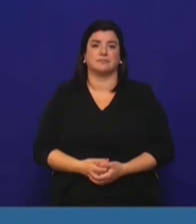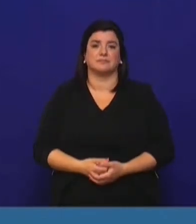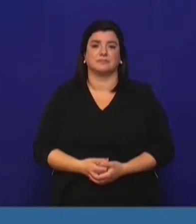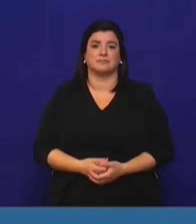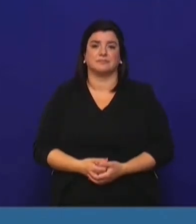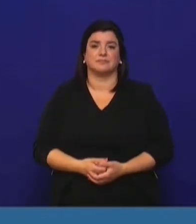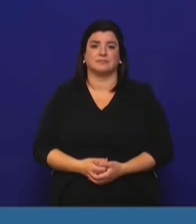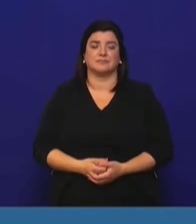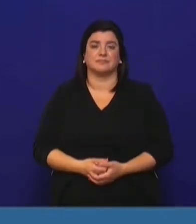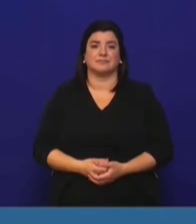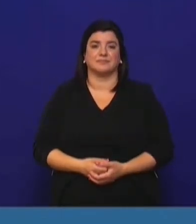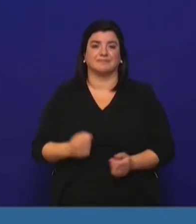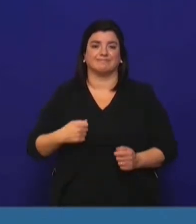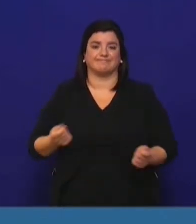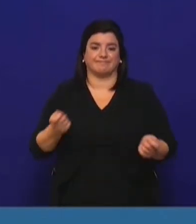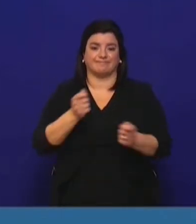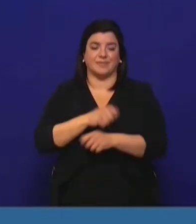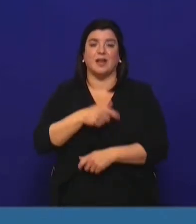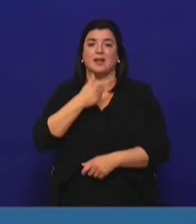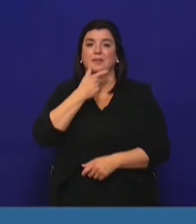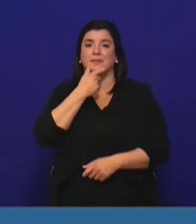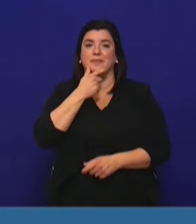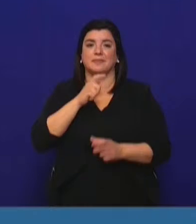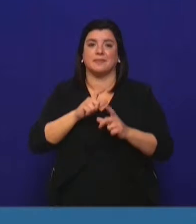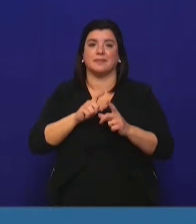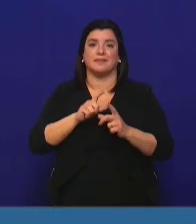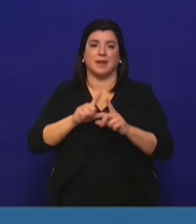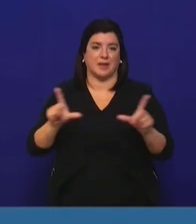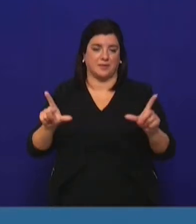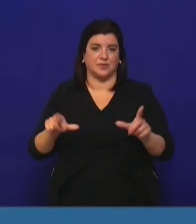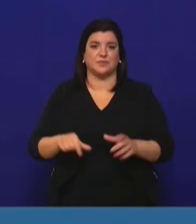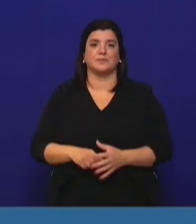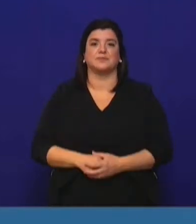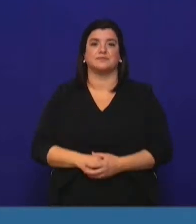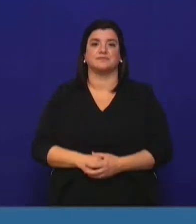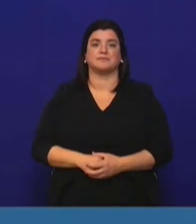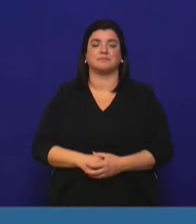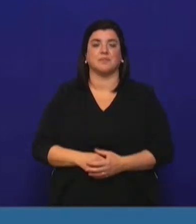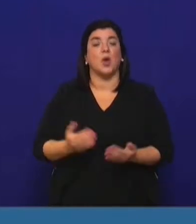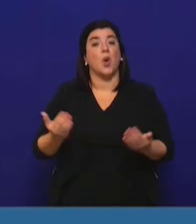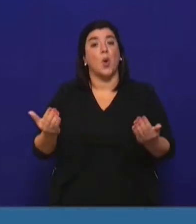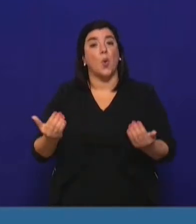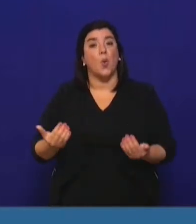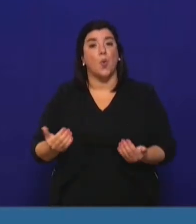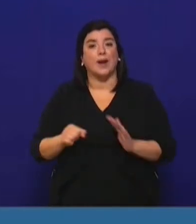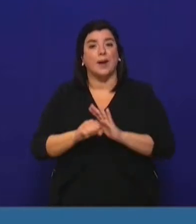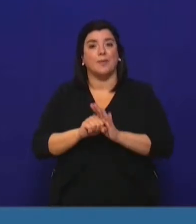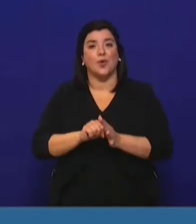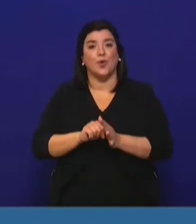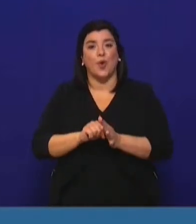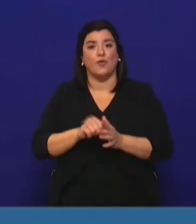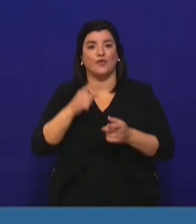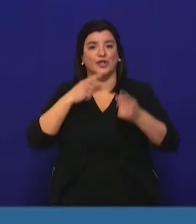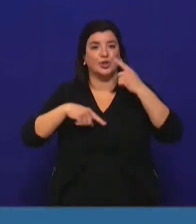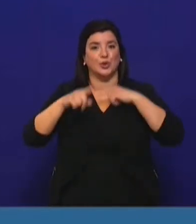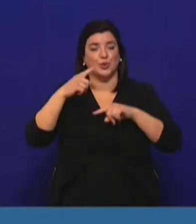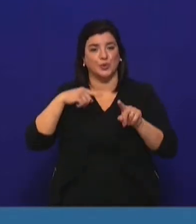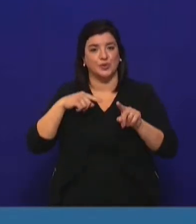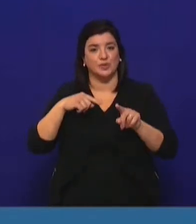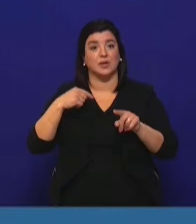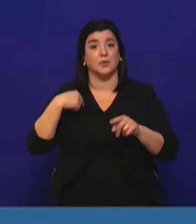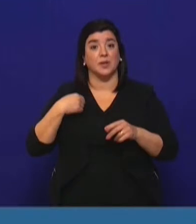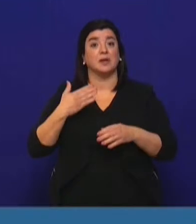Hello everyone, welcome to the COVID bulletin. We are doing very well with the vaccination outroll